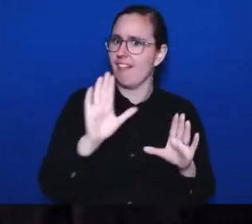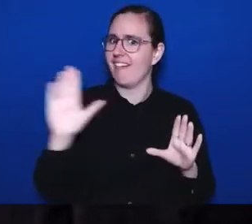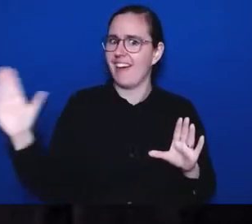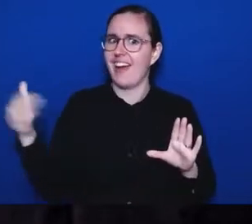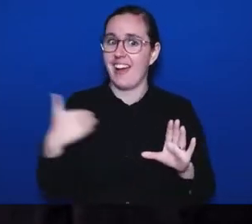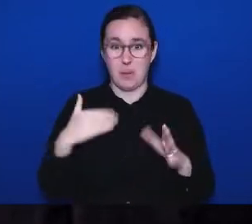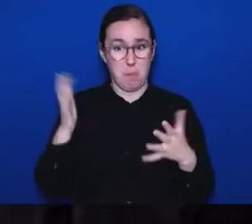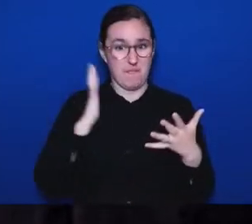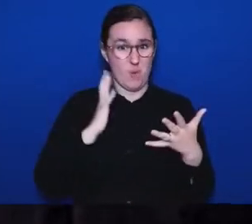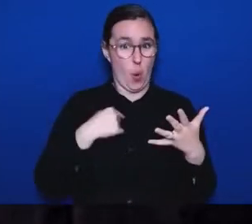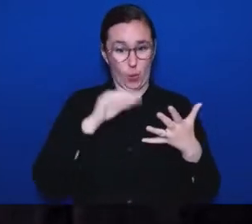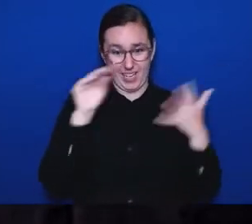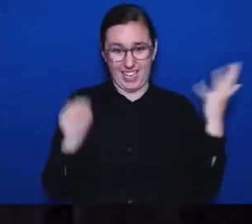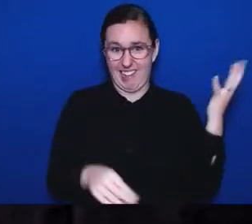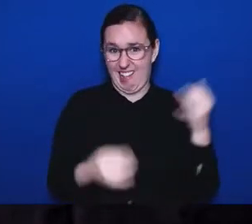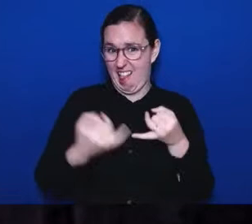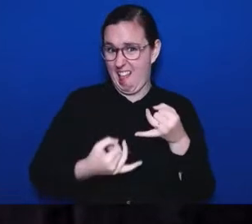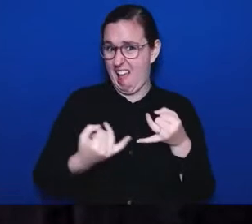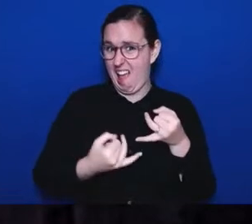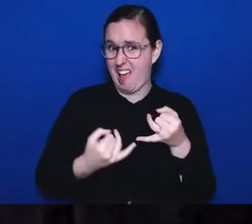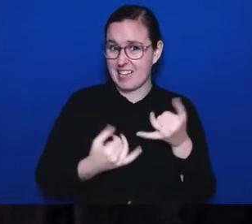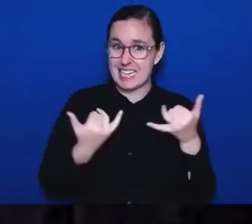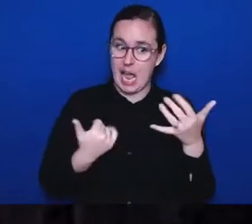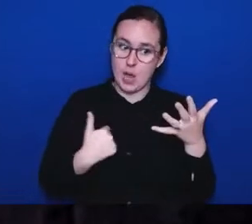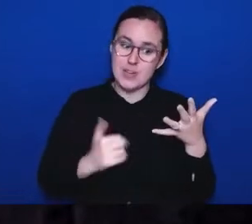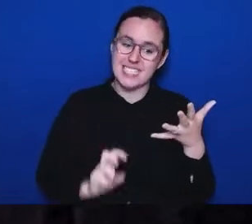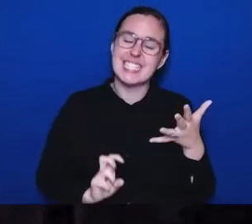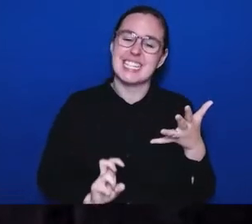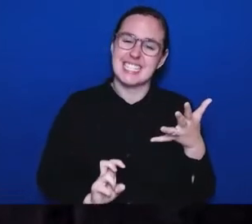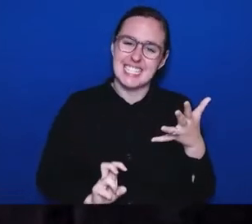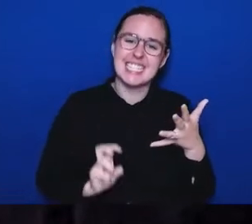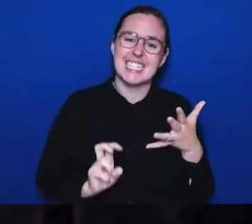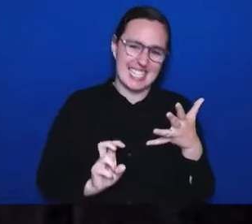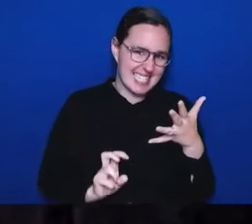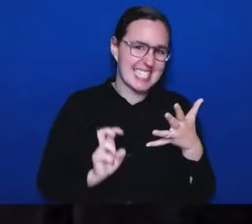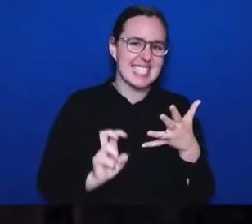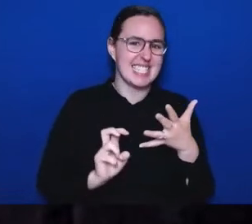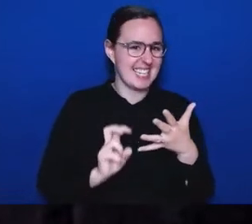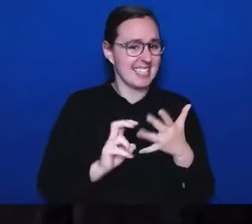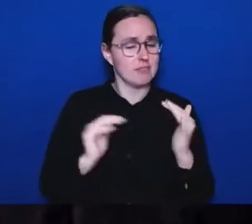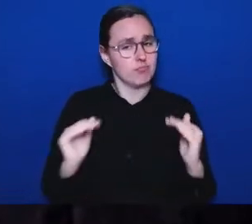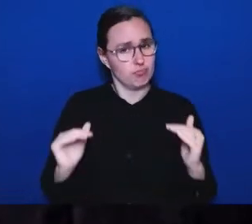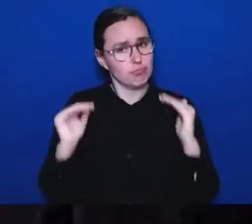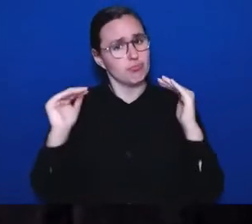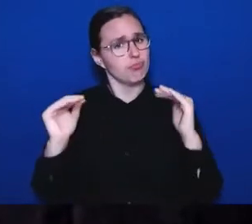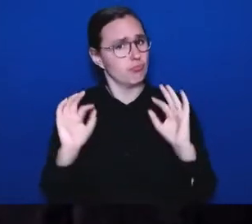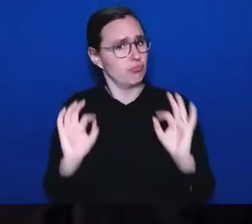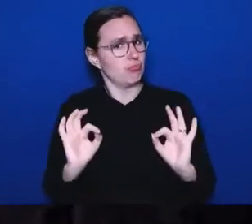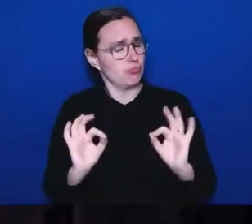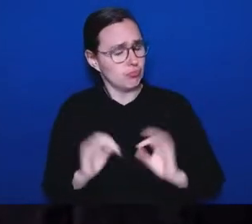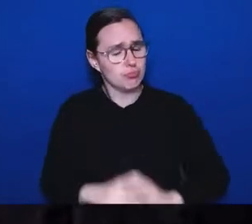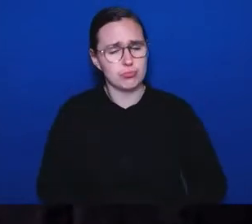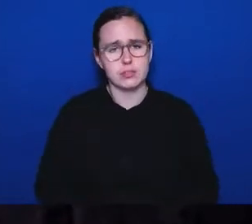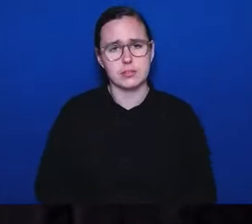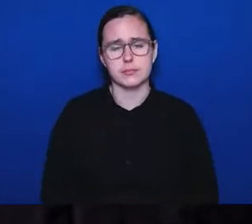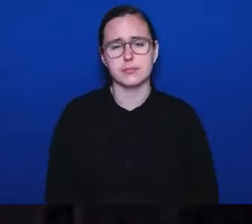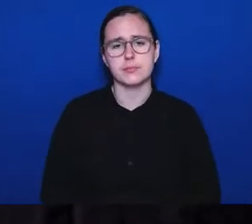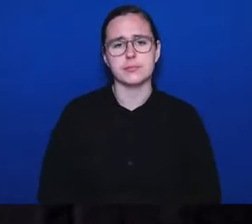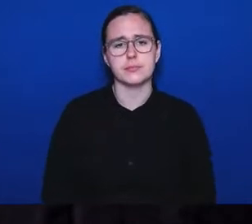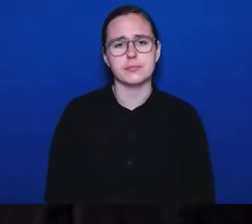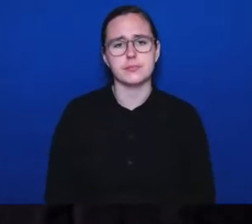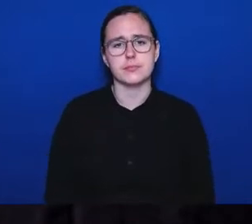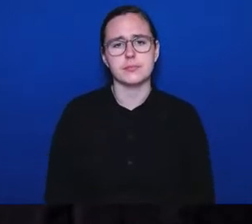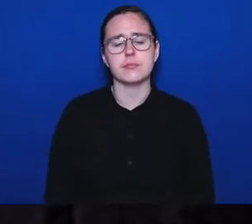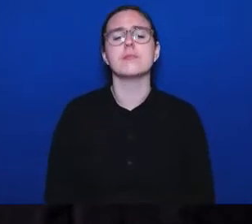think it will, by the end of this political mandate, have tripled. And so that role will continue in